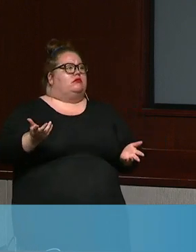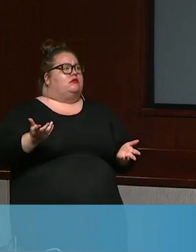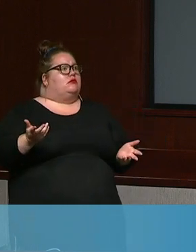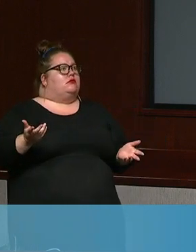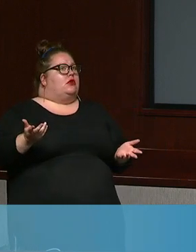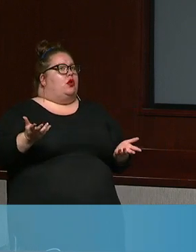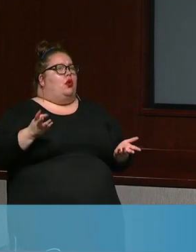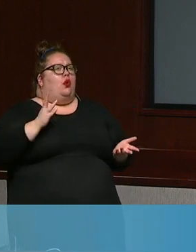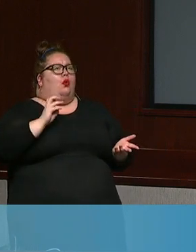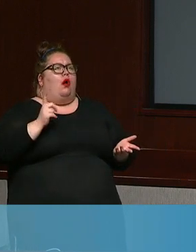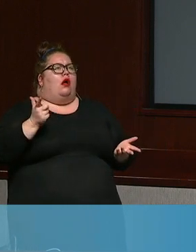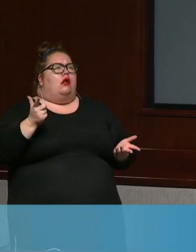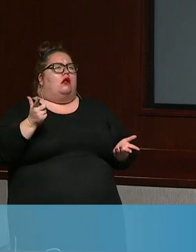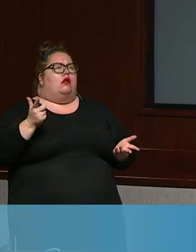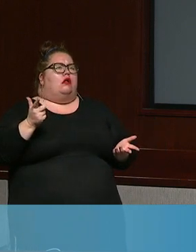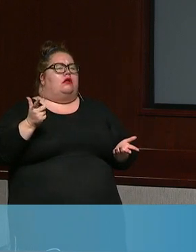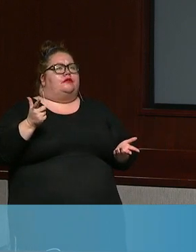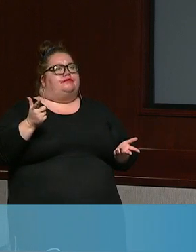Well,